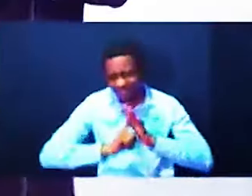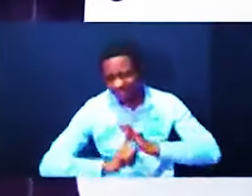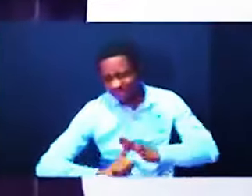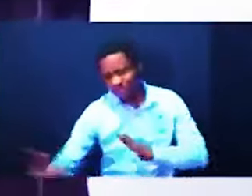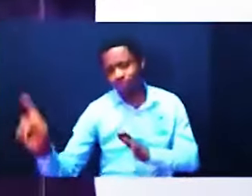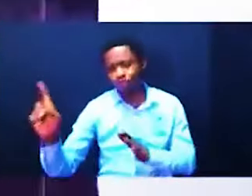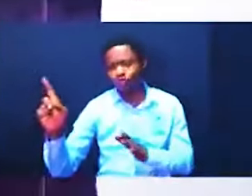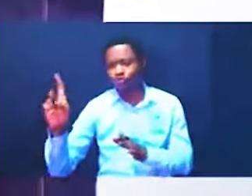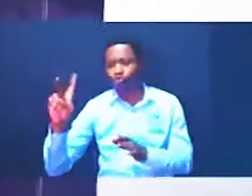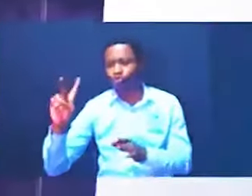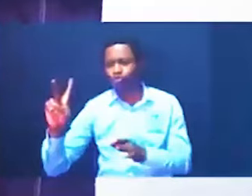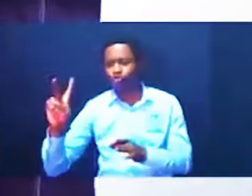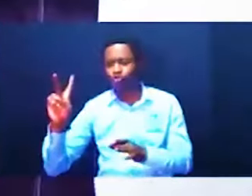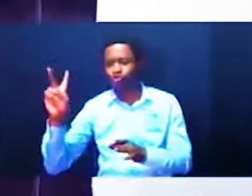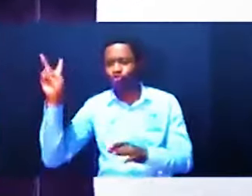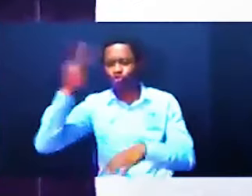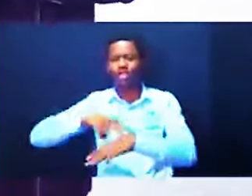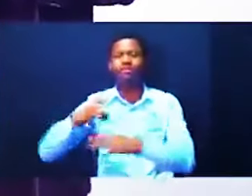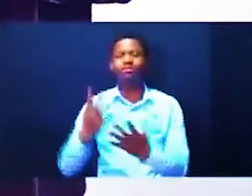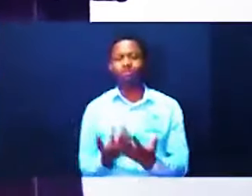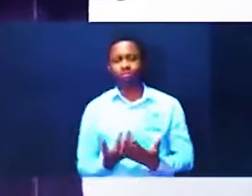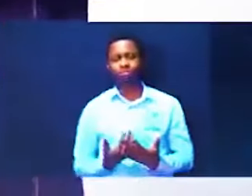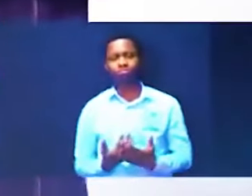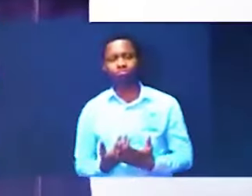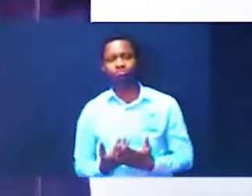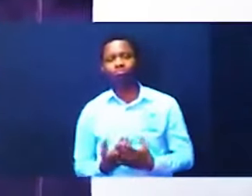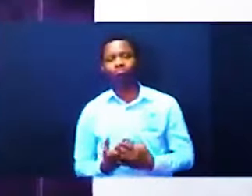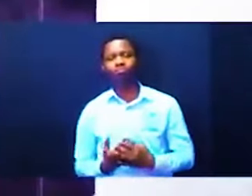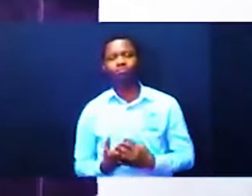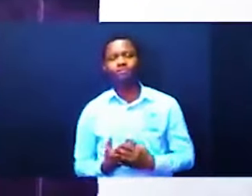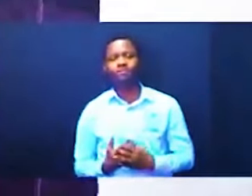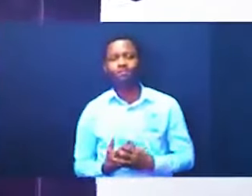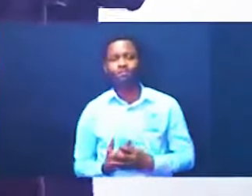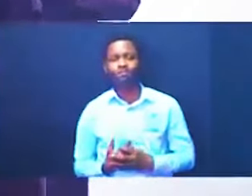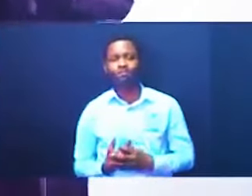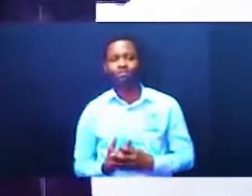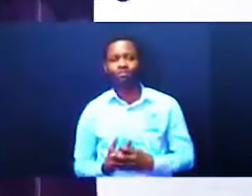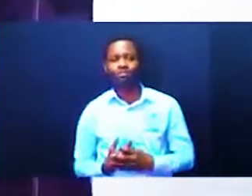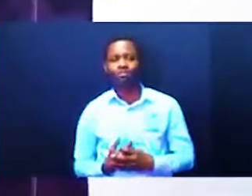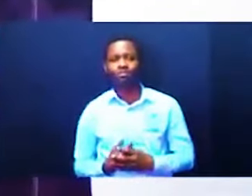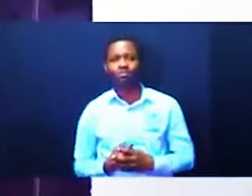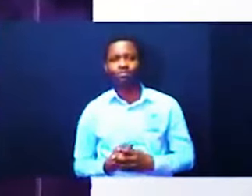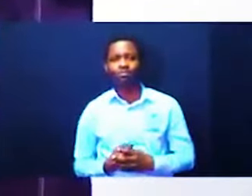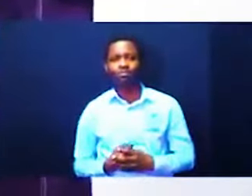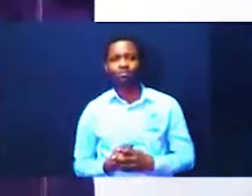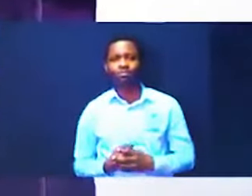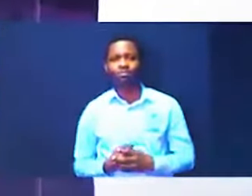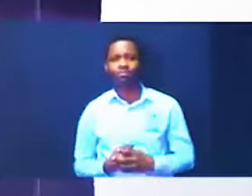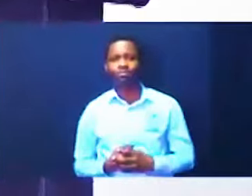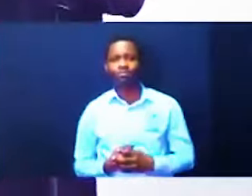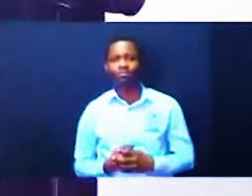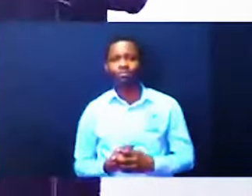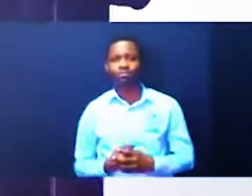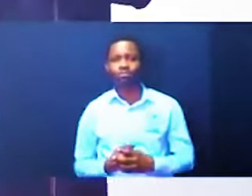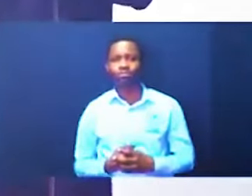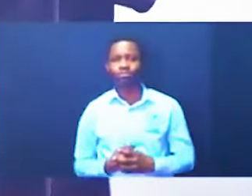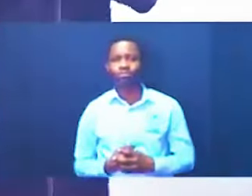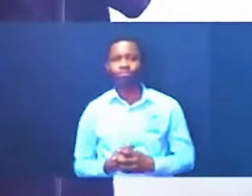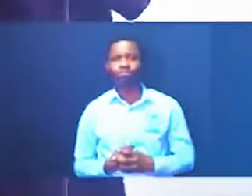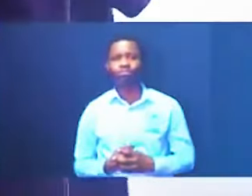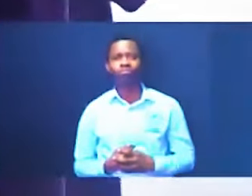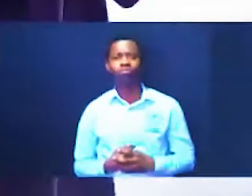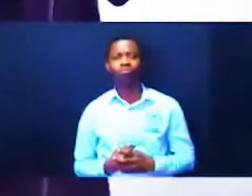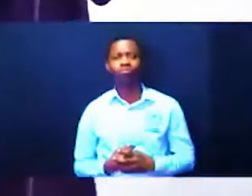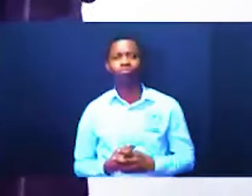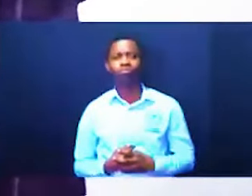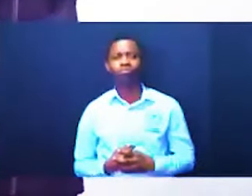rebo and senko said, yeah, or you know, dano, not pia kuran in some, na solo to piano, na or say, me body with a from